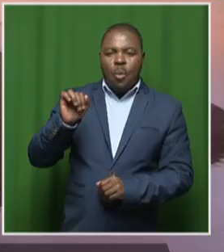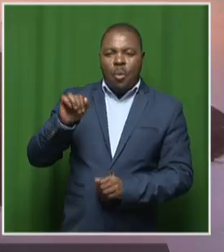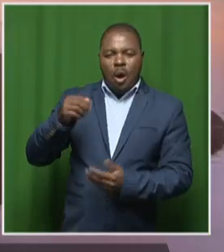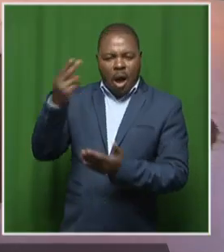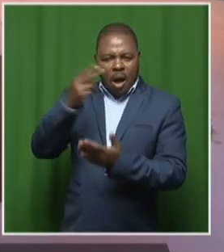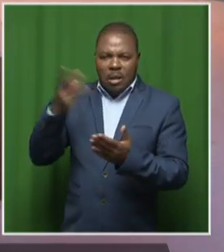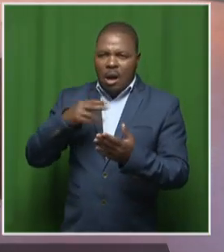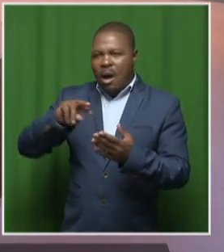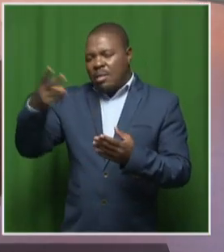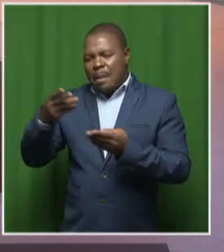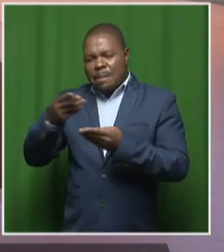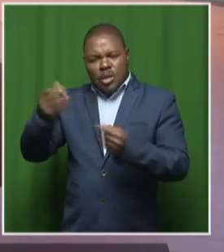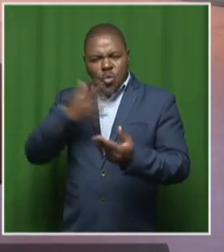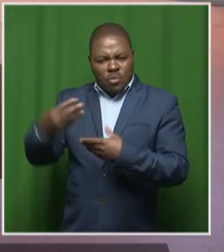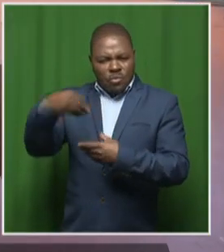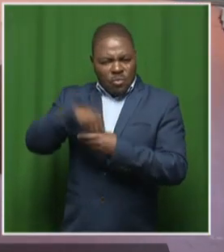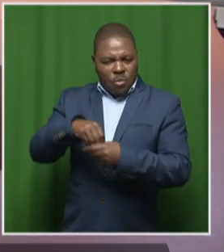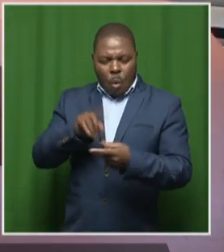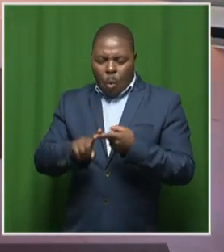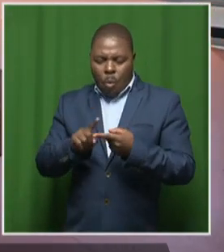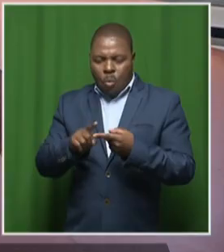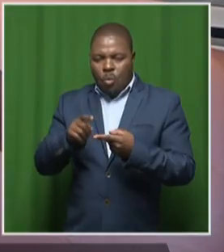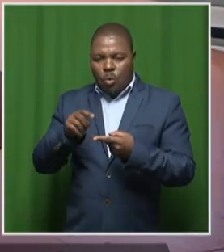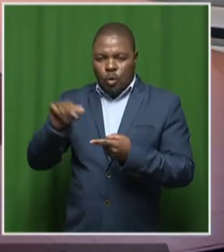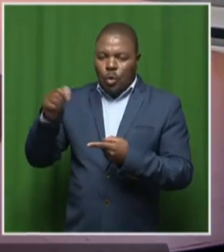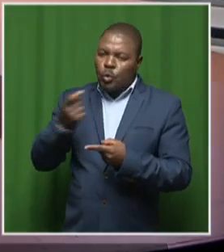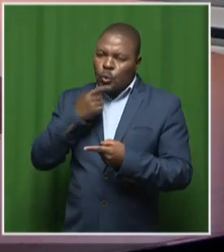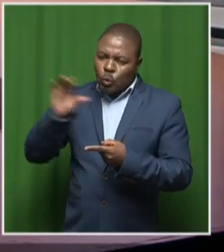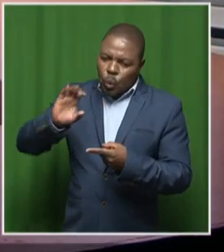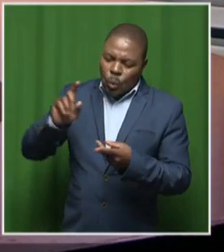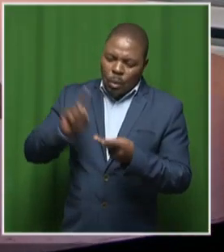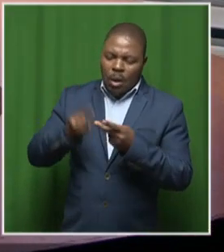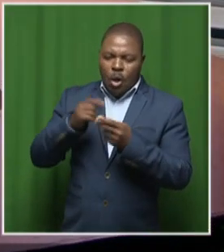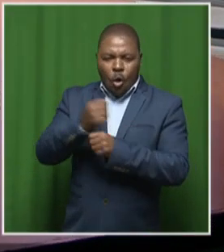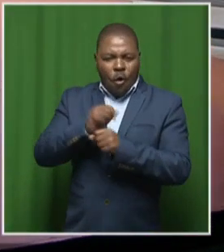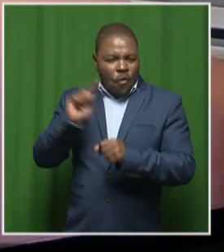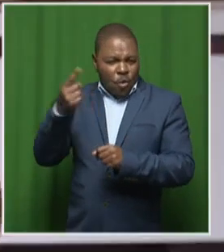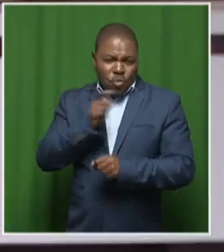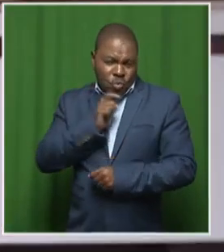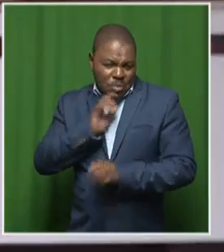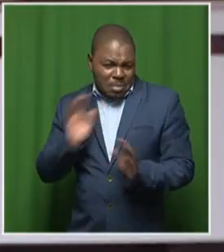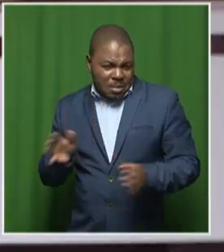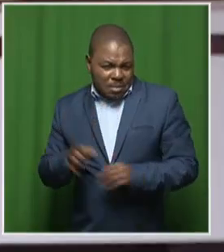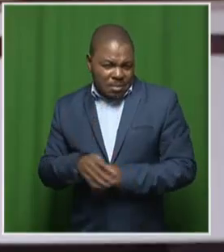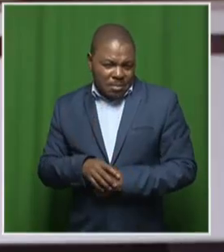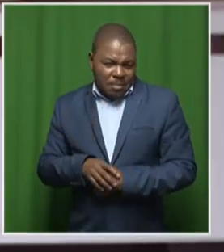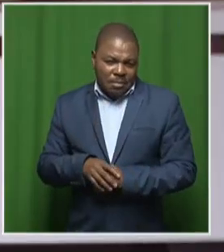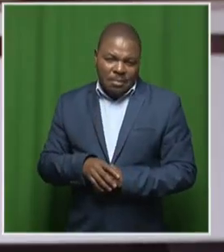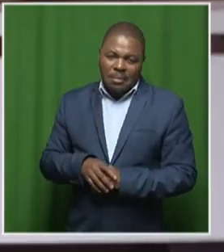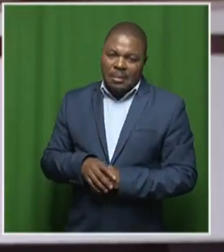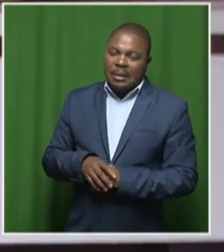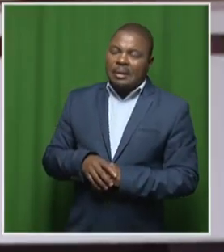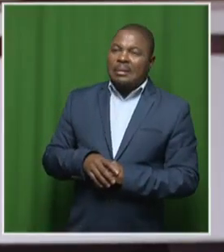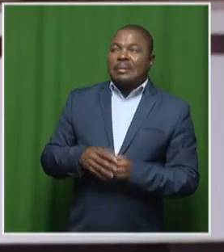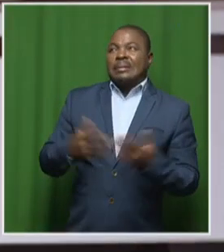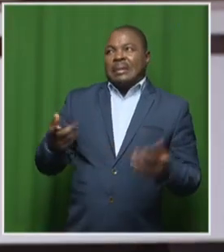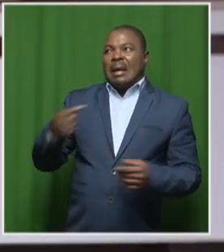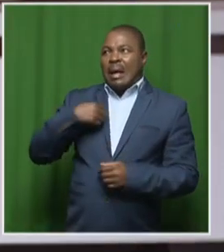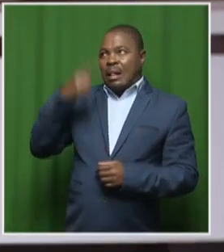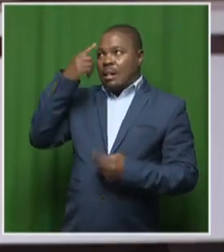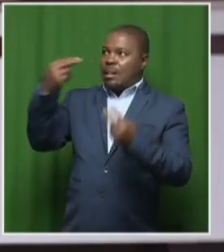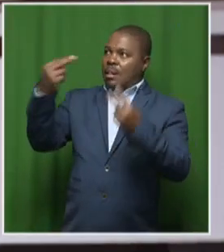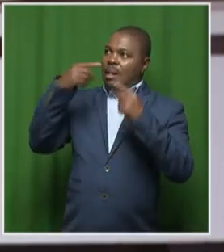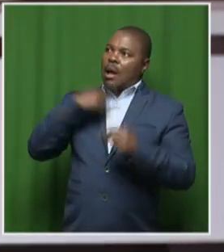are you going to stay with salt or coffee only? The idea is not to barricade or to block as in a salt artist.